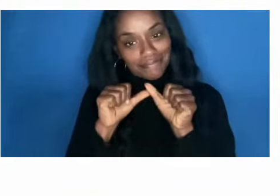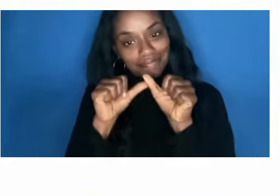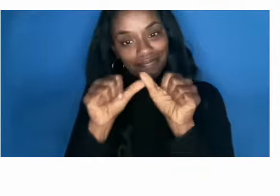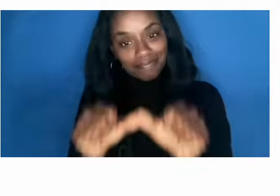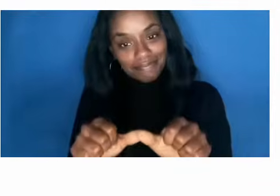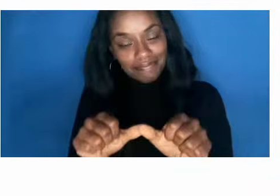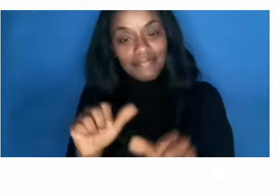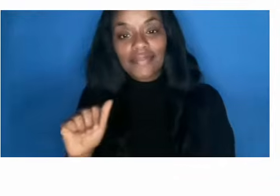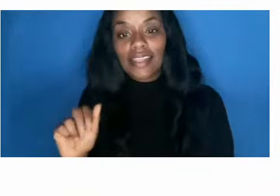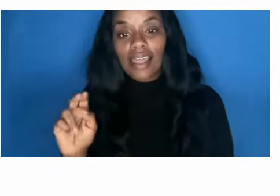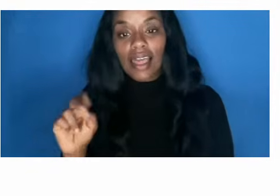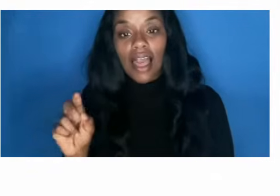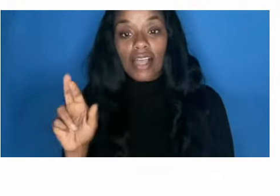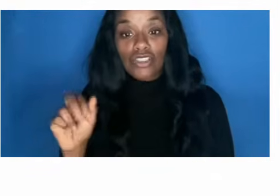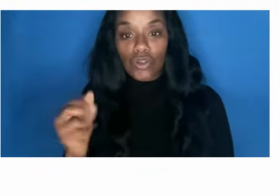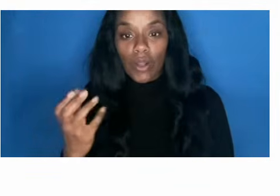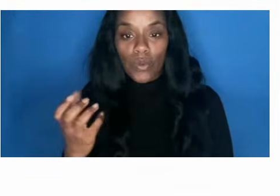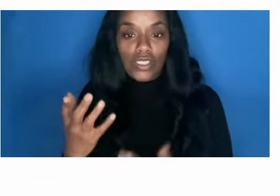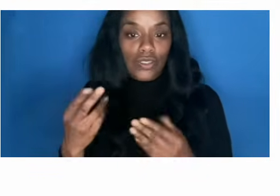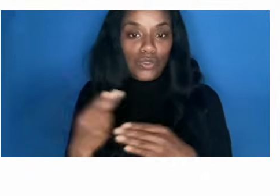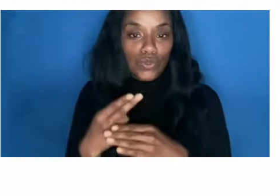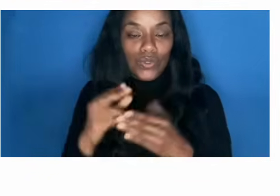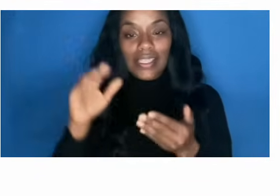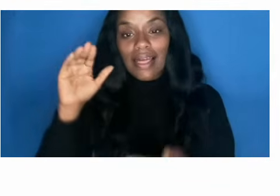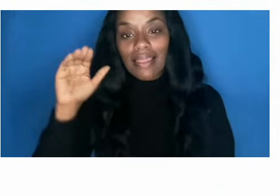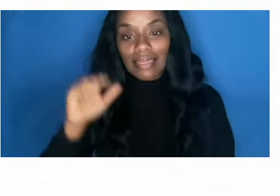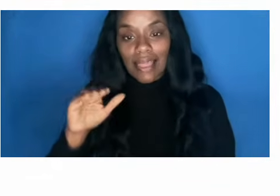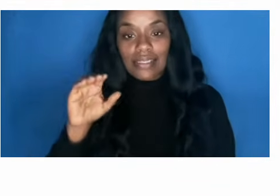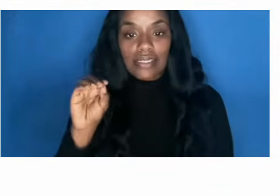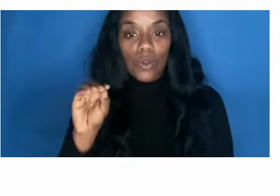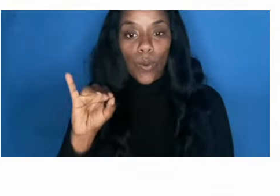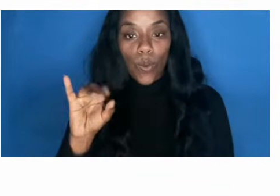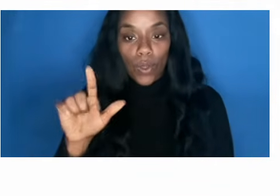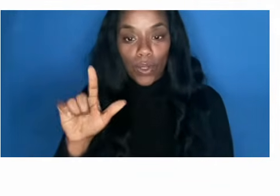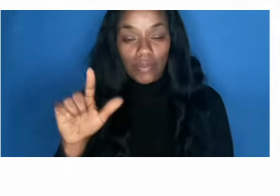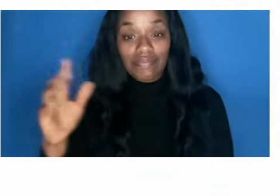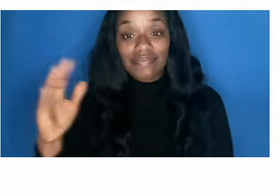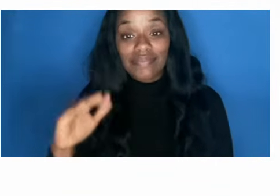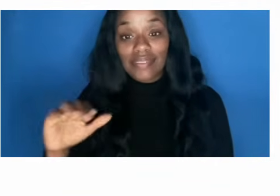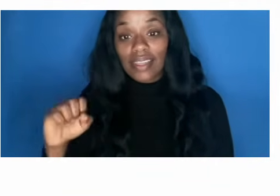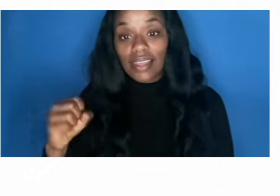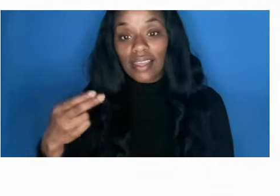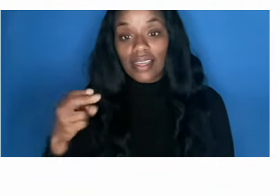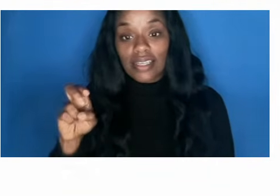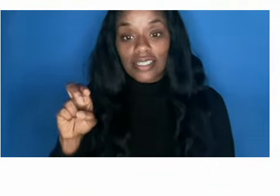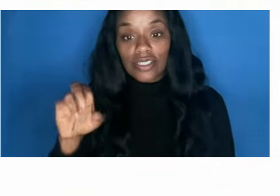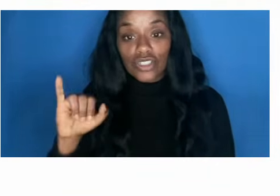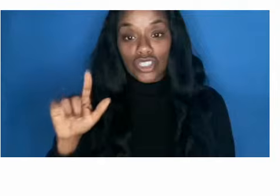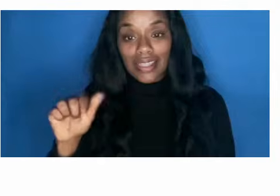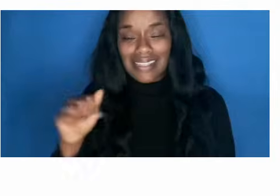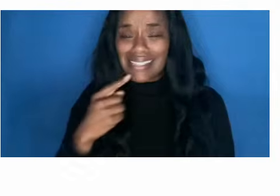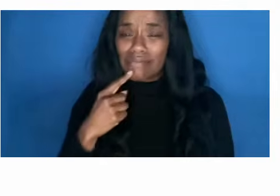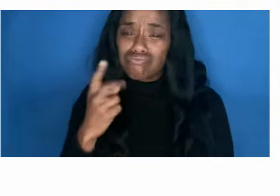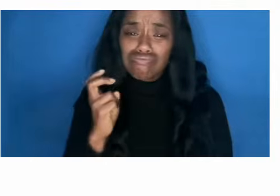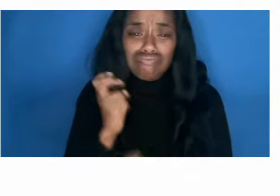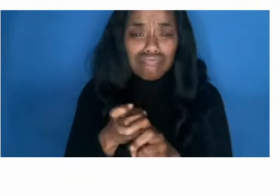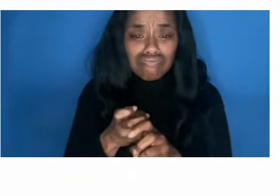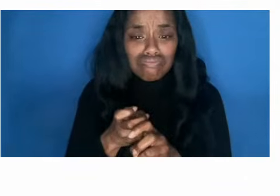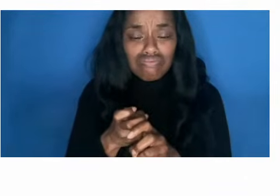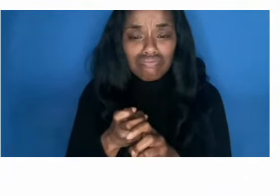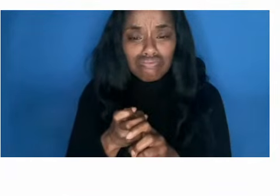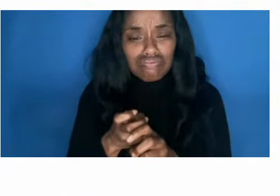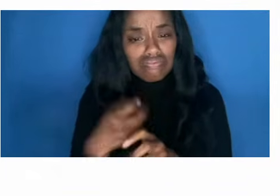Andrea wants to use less oils. And Sheila says, it's so hard, but it can feel that